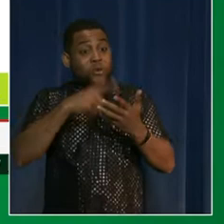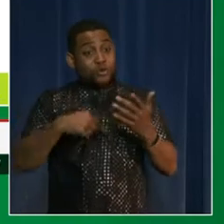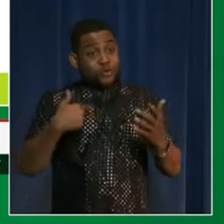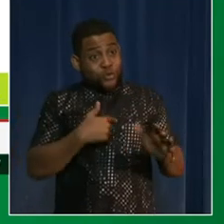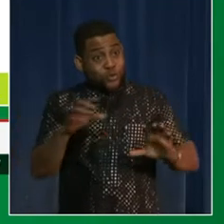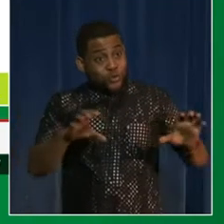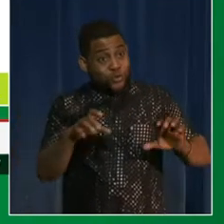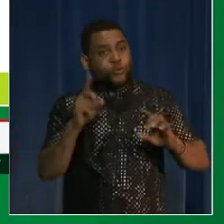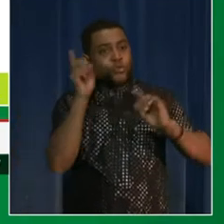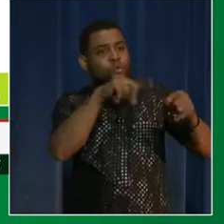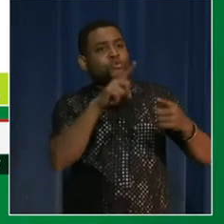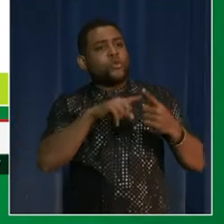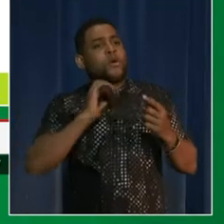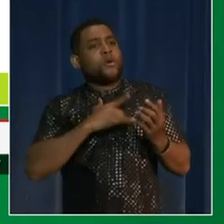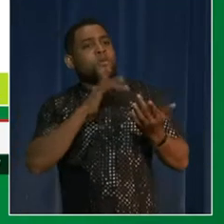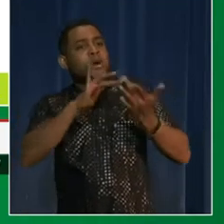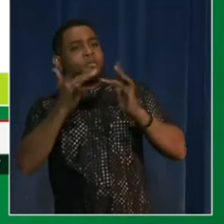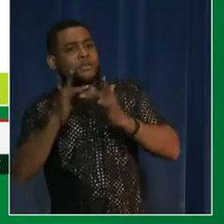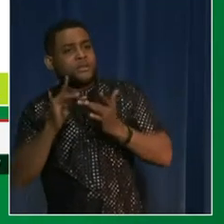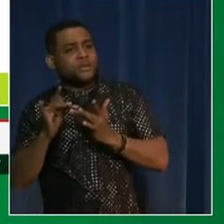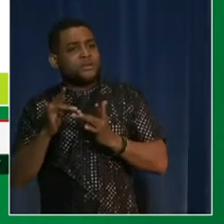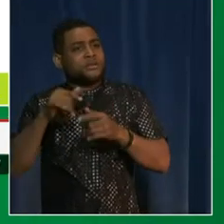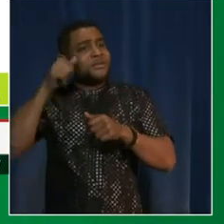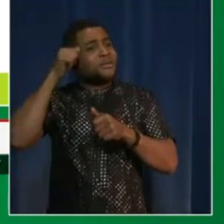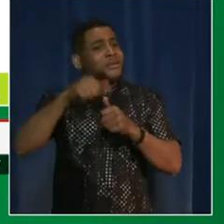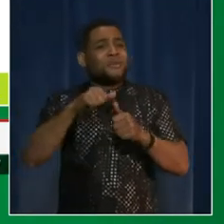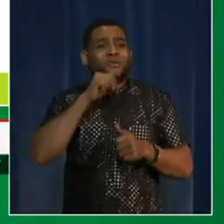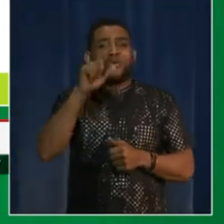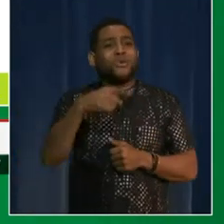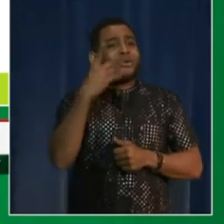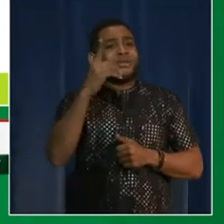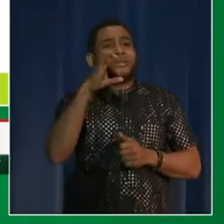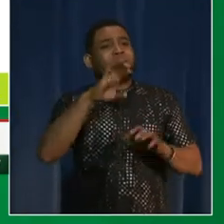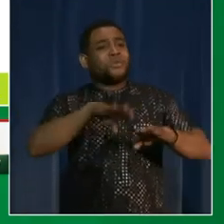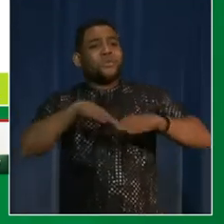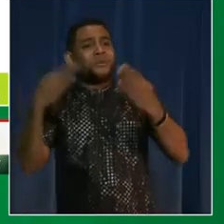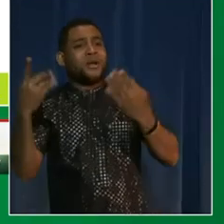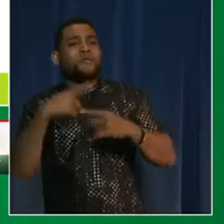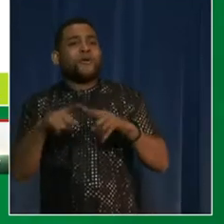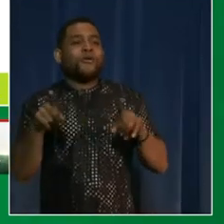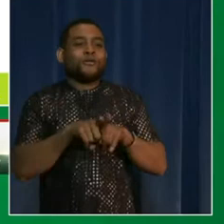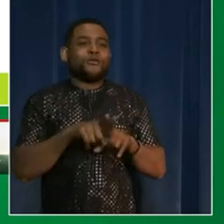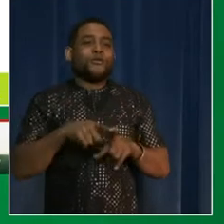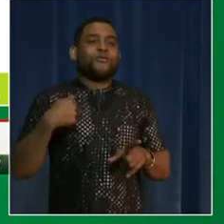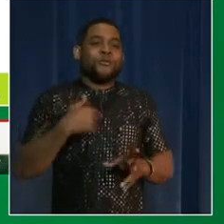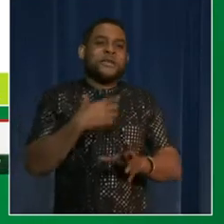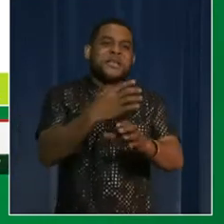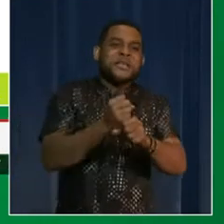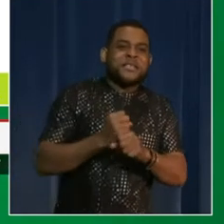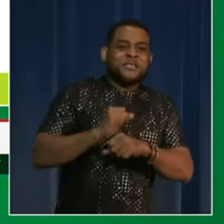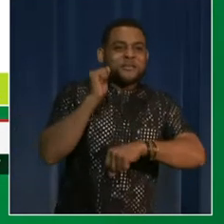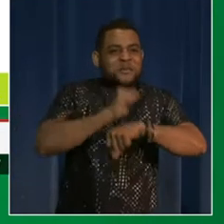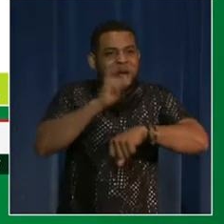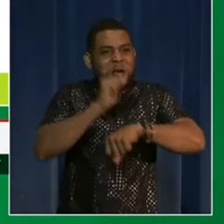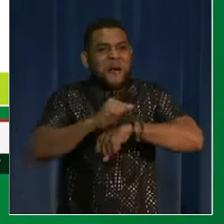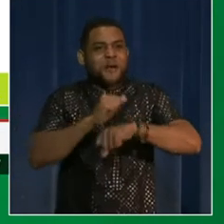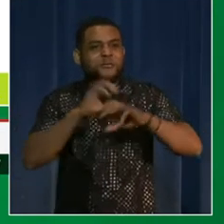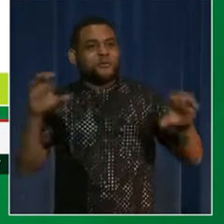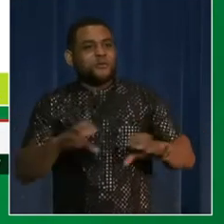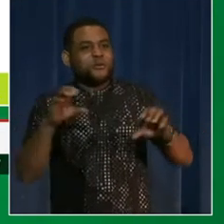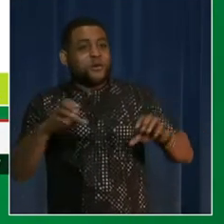our website. And remember, not only is DC open, but we got work to do because DC residents are ready to work. Thank